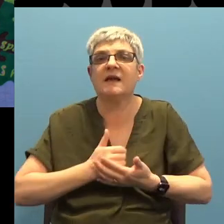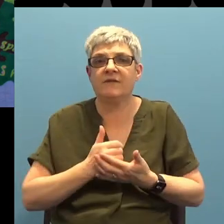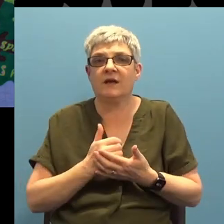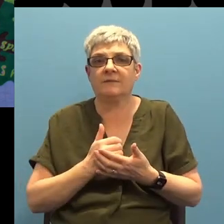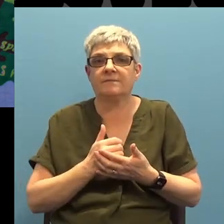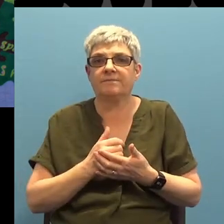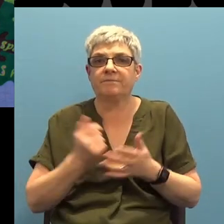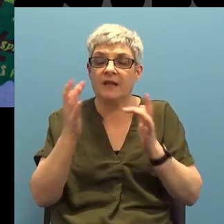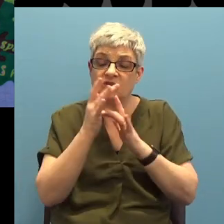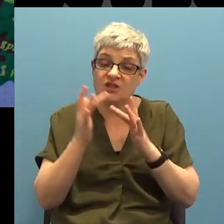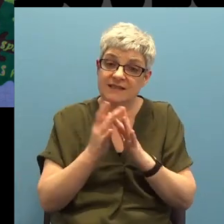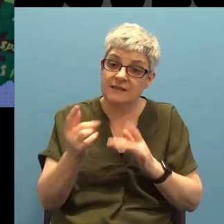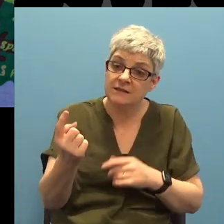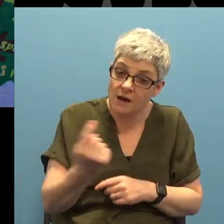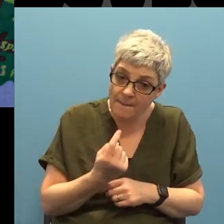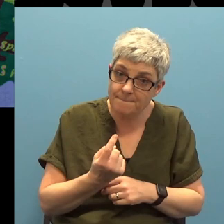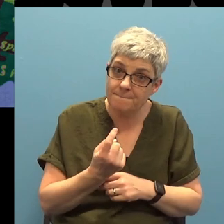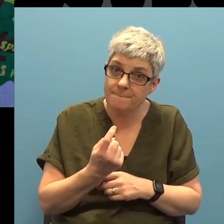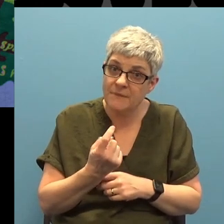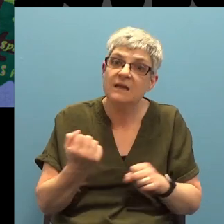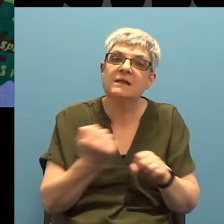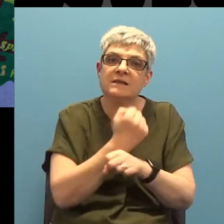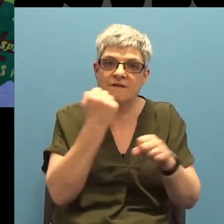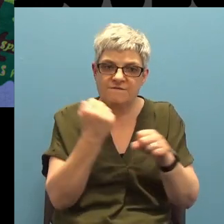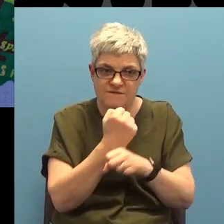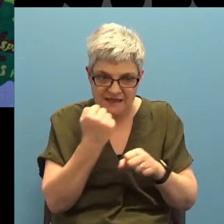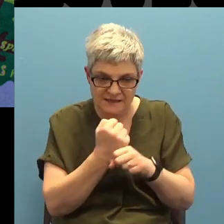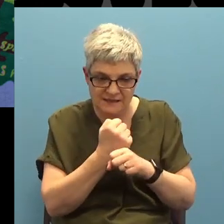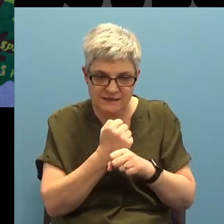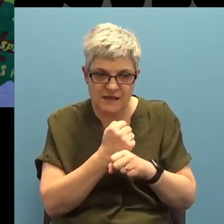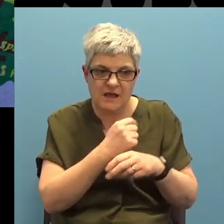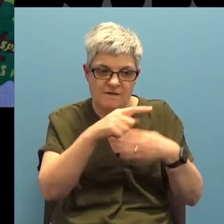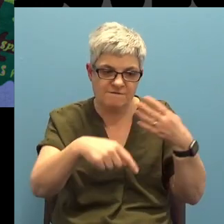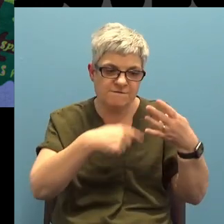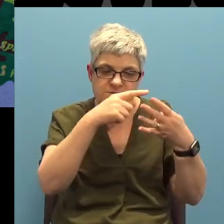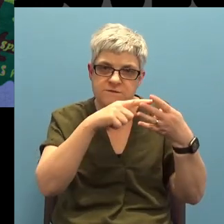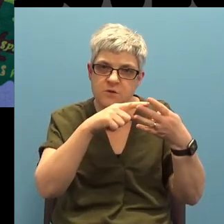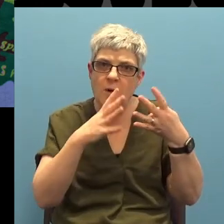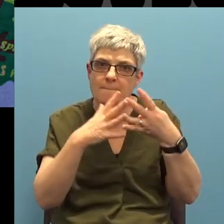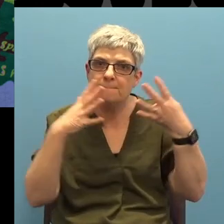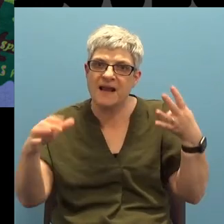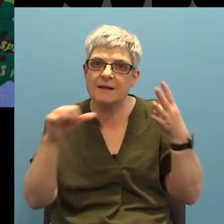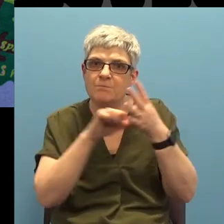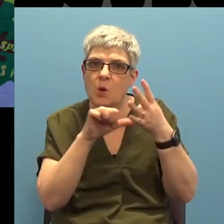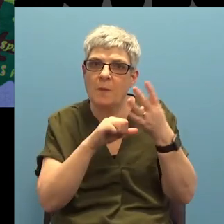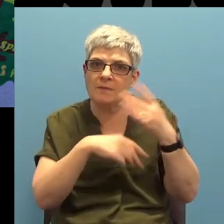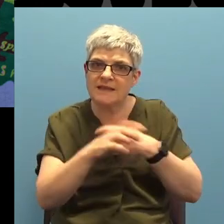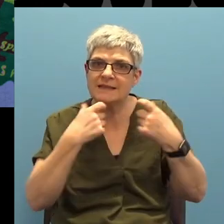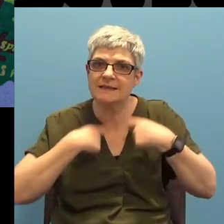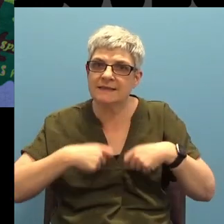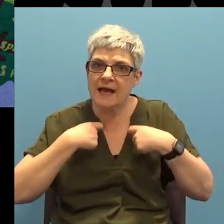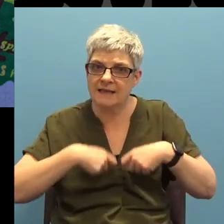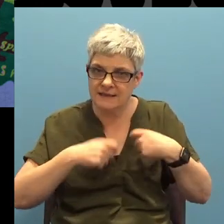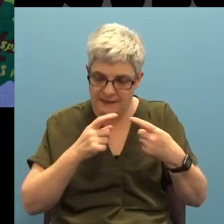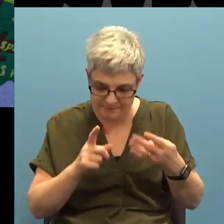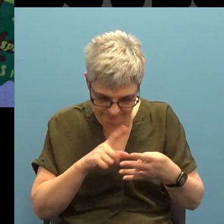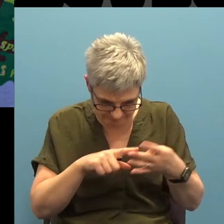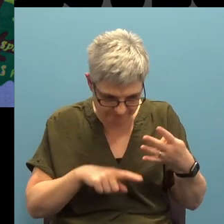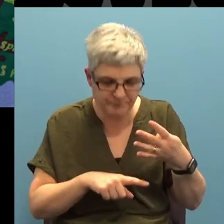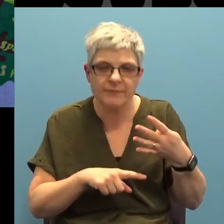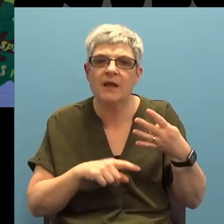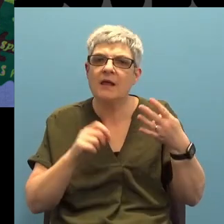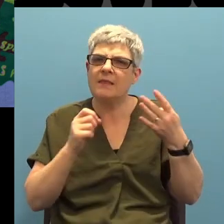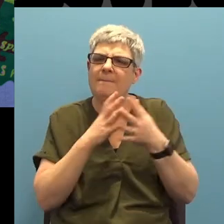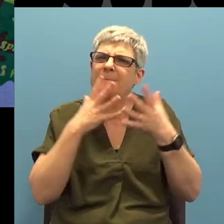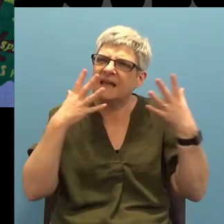Jesus has come, he says, to fix the four biggest problems in our society, the